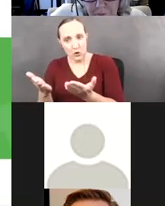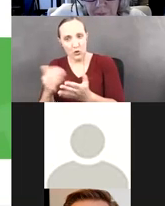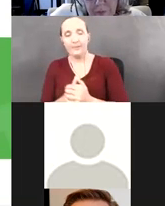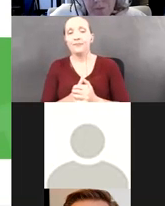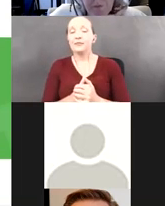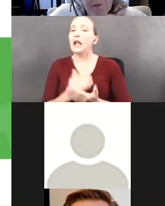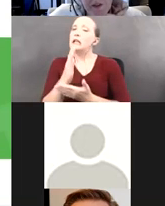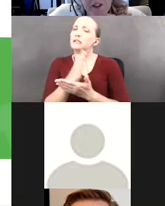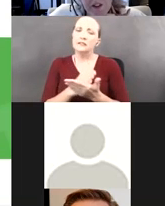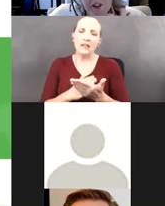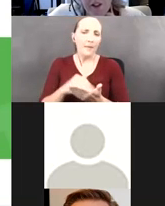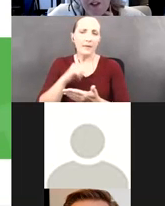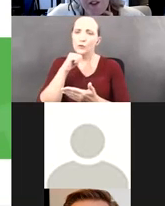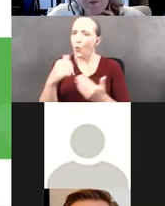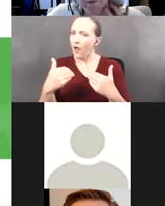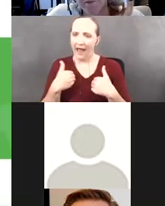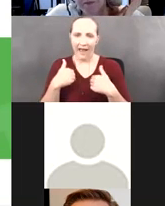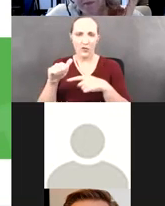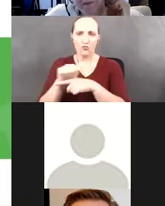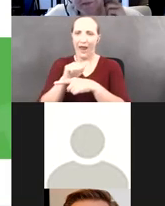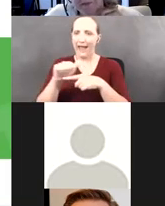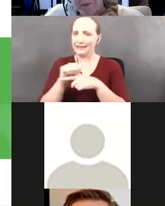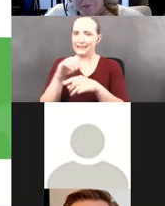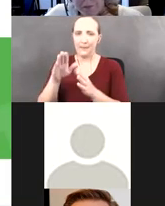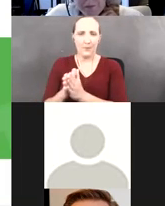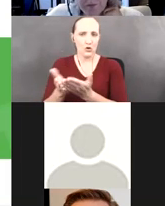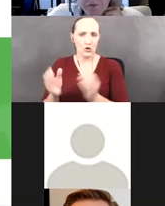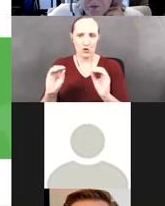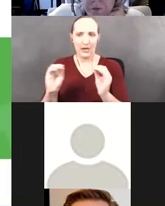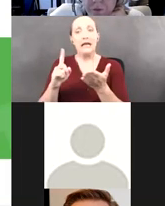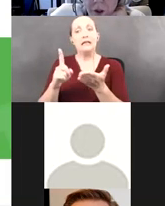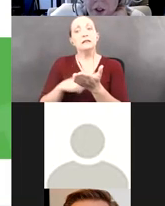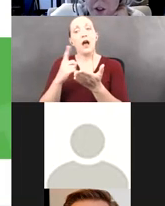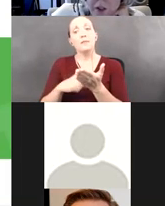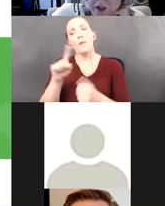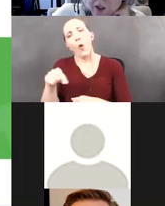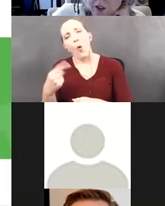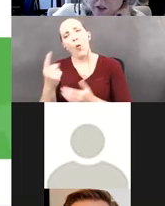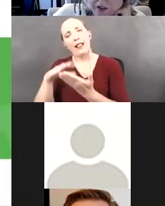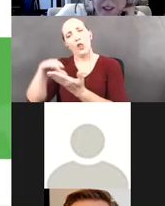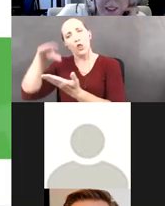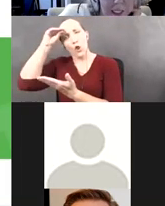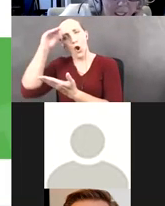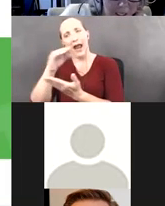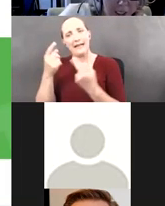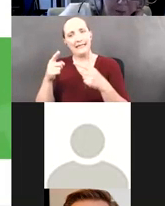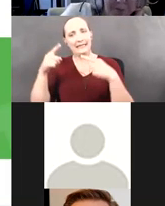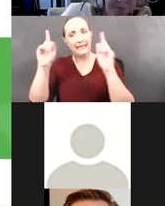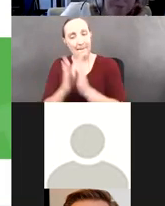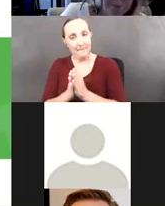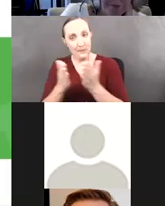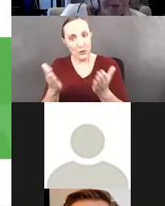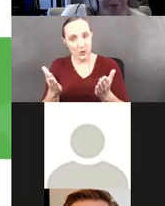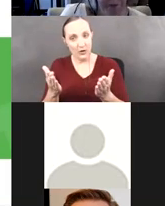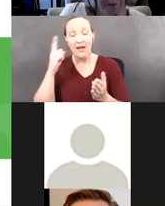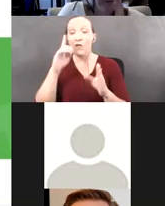practice Algunas pages, lecciones so no incluyen sometimes you will hojas de only práctica, see the Learn entonces a and veces solo Succeed ven books. Learn, los In libros de order to Learn y open Succeed. any of